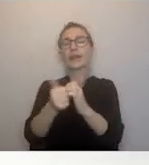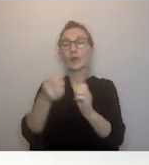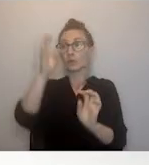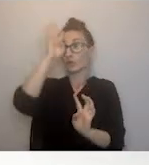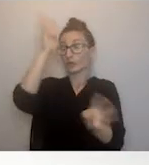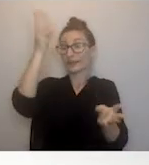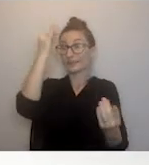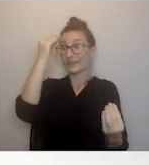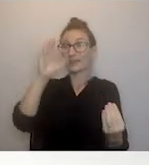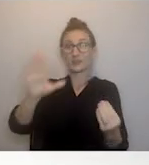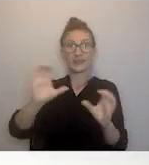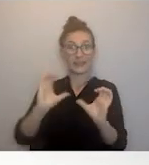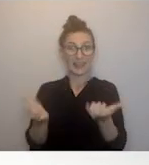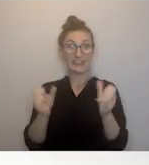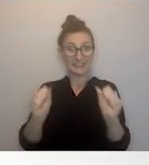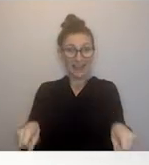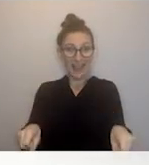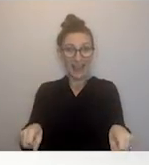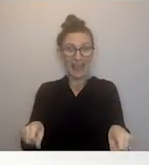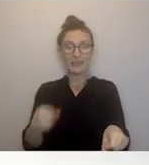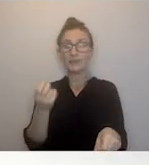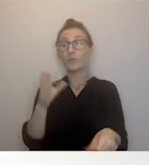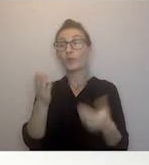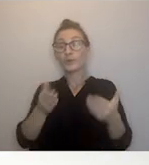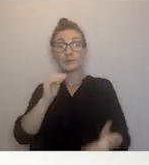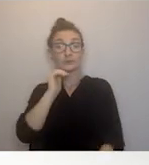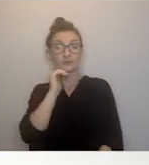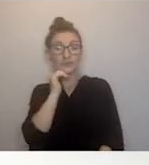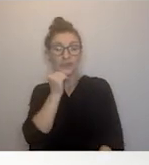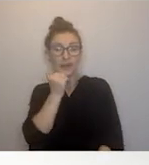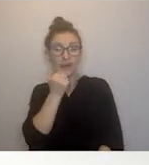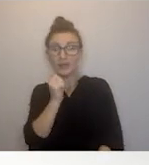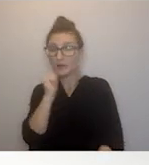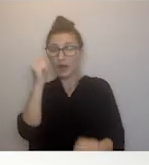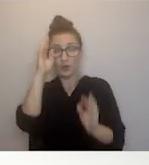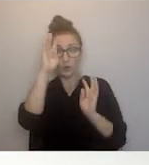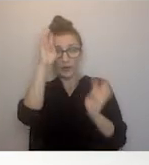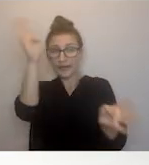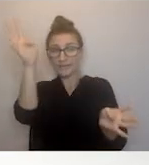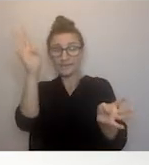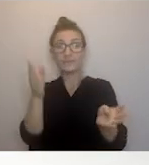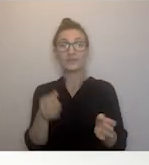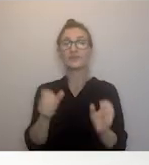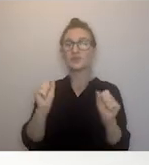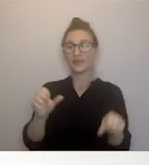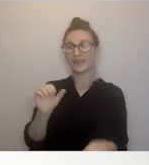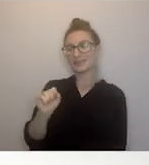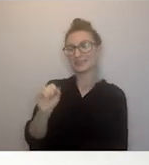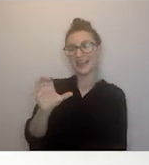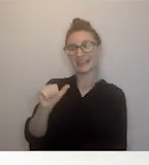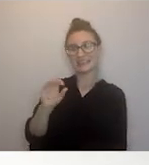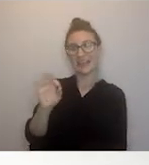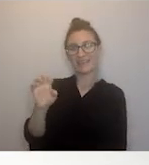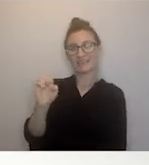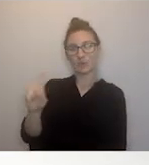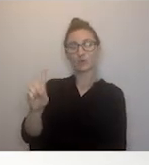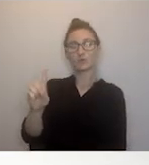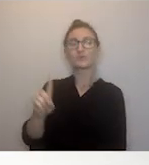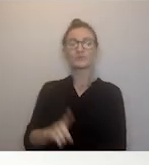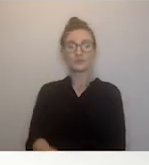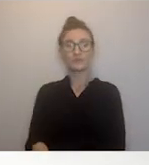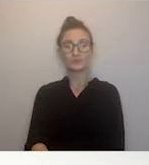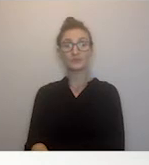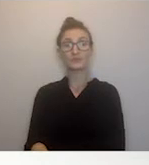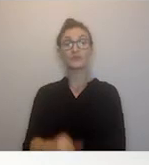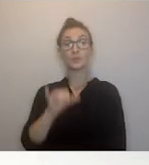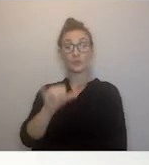on how creative thinking your class is, or how shy they might be. You might have to scaffold, like I said before. What's fun